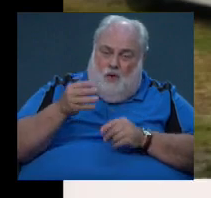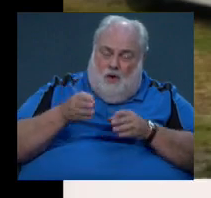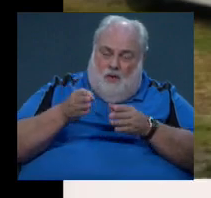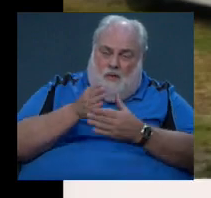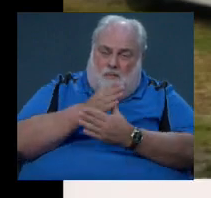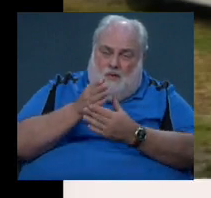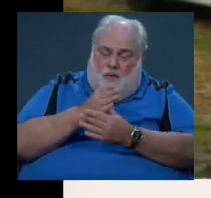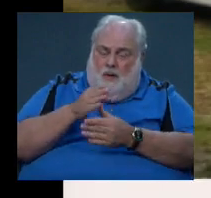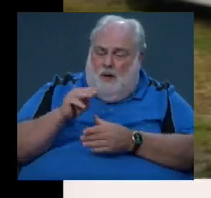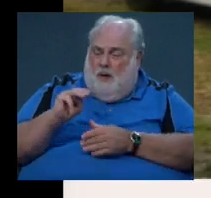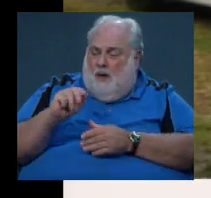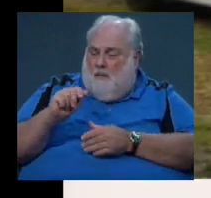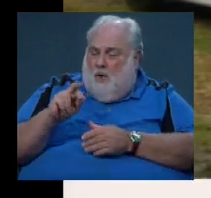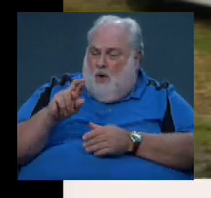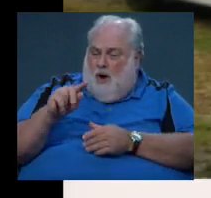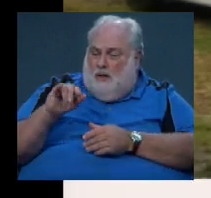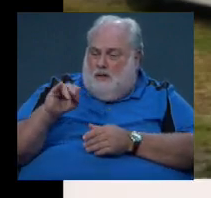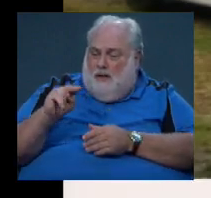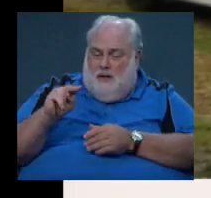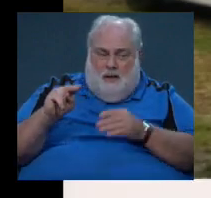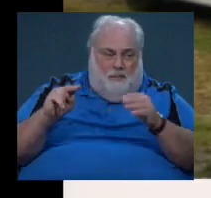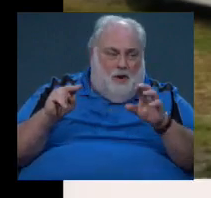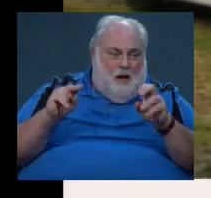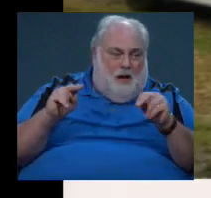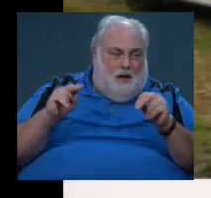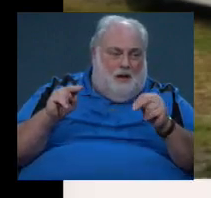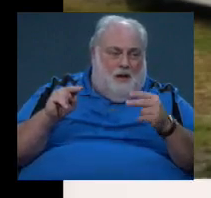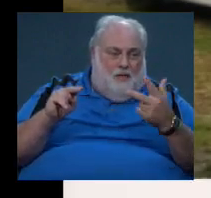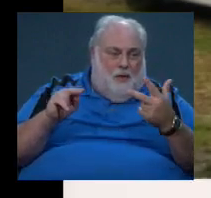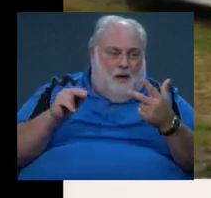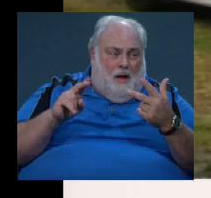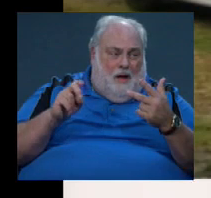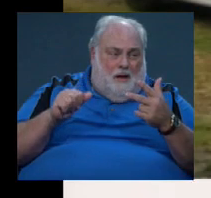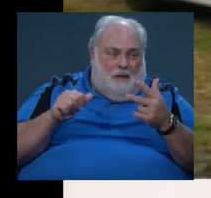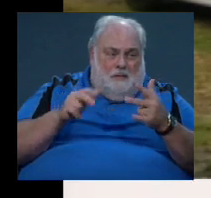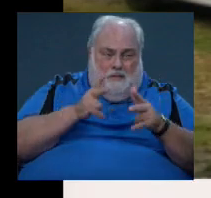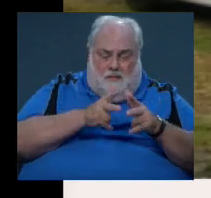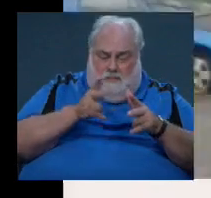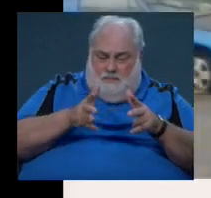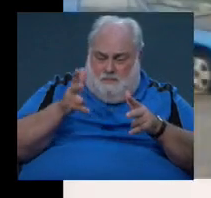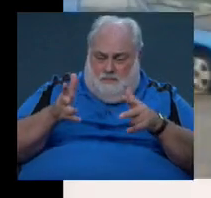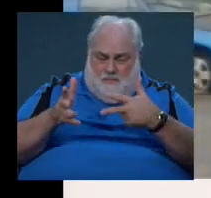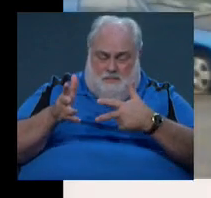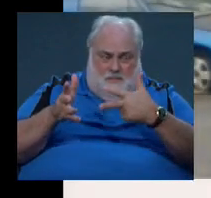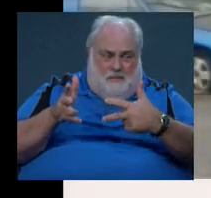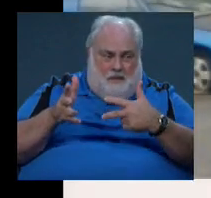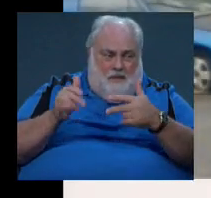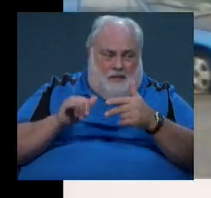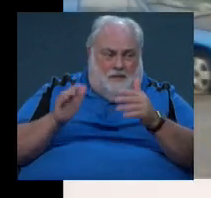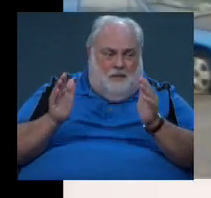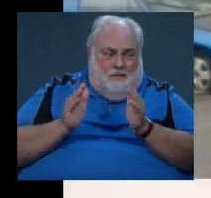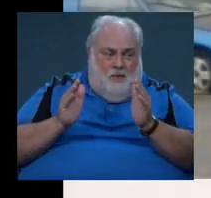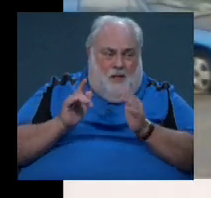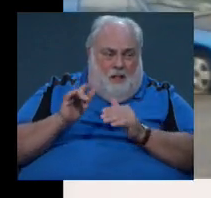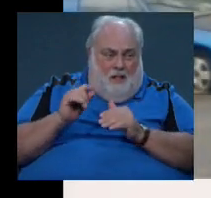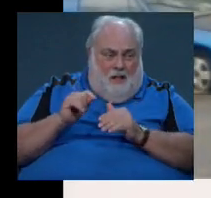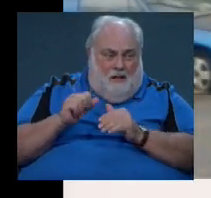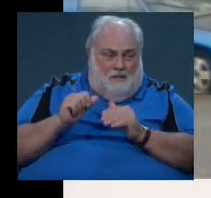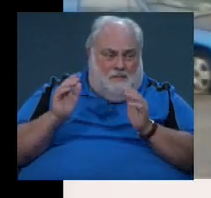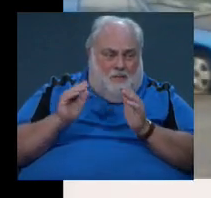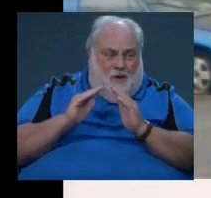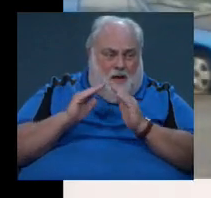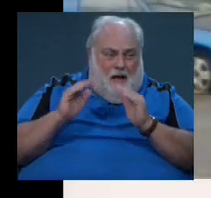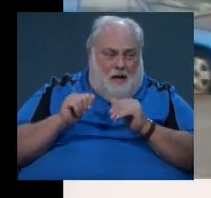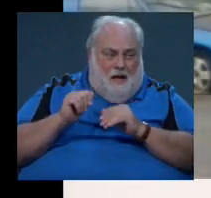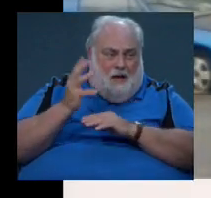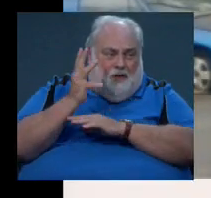and Brown. You notice there's 3 Hondas there, another car parked there, and that's a small lot, a small house, and the